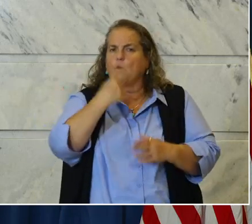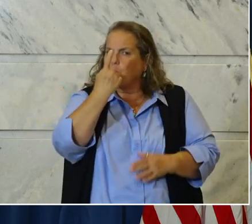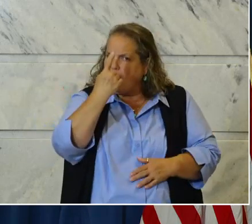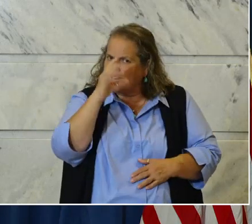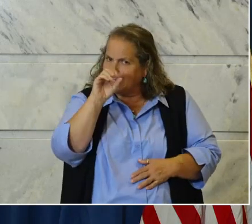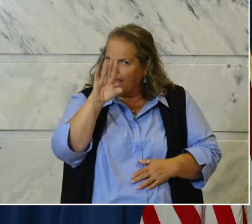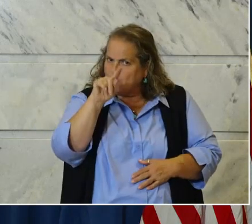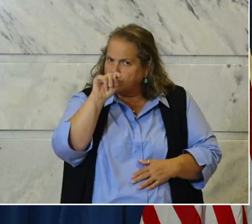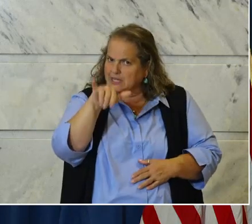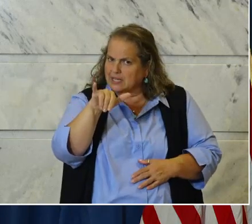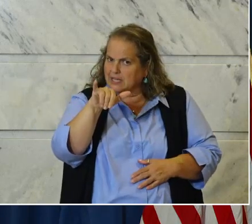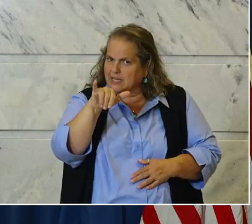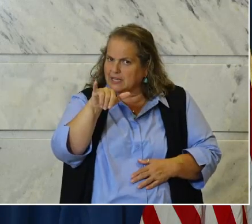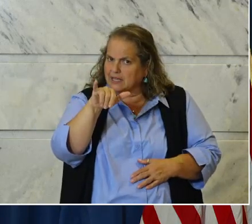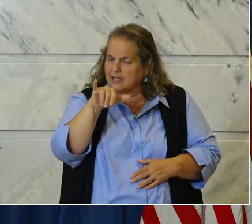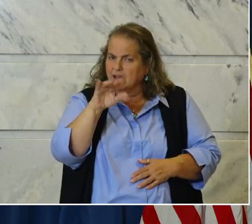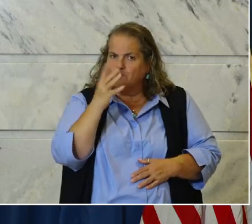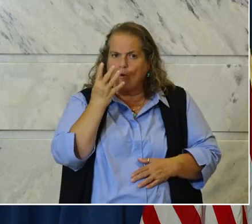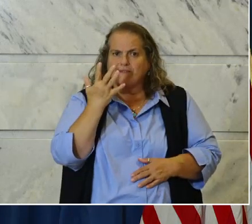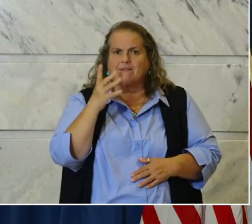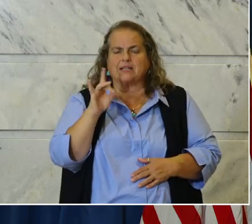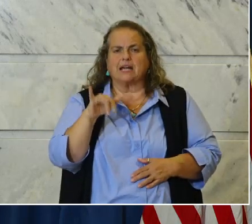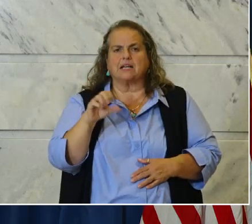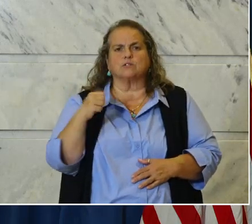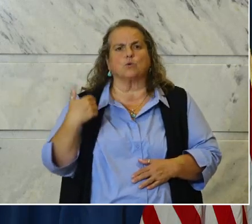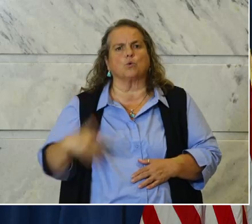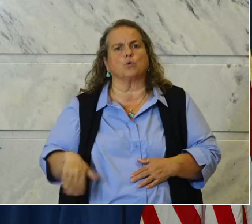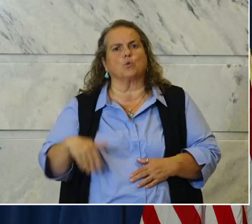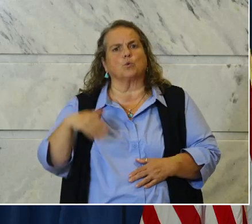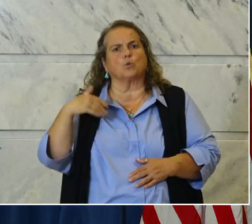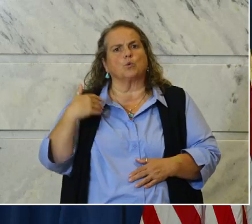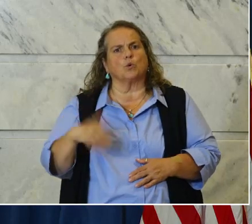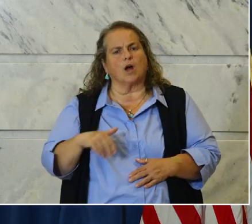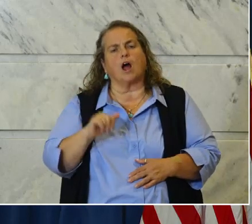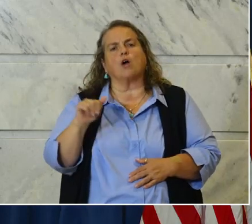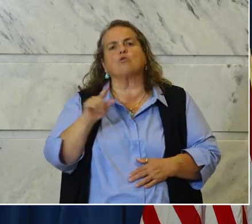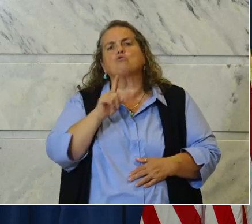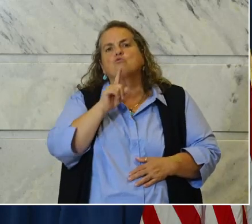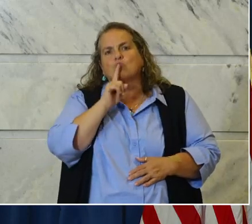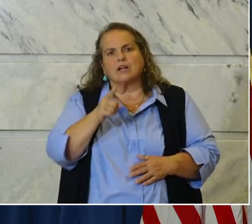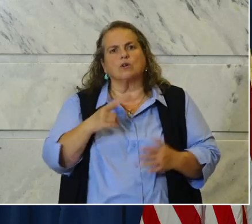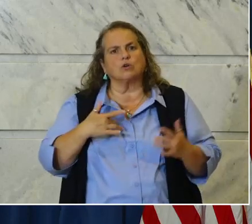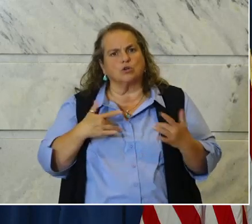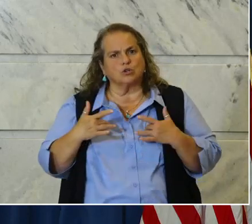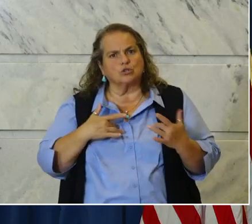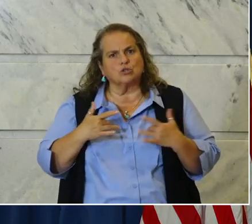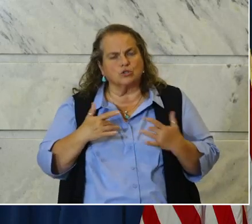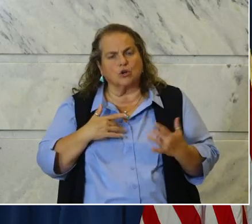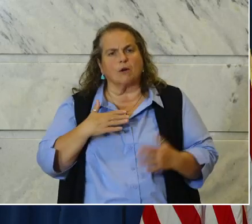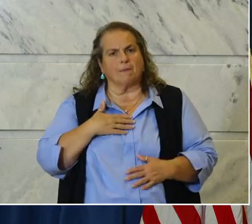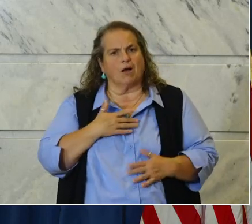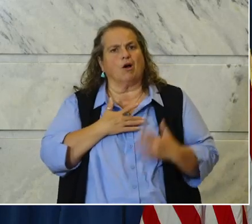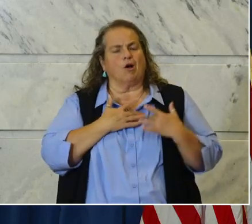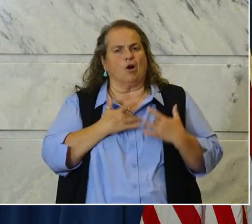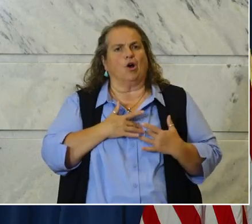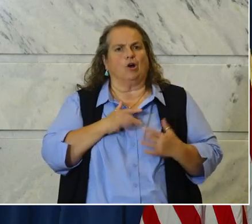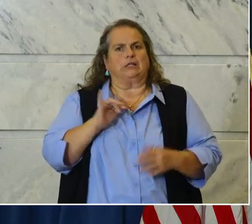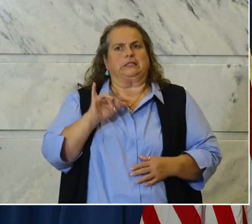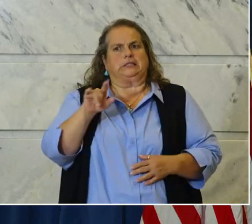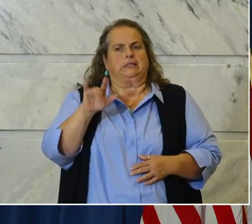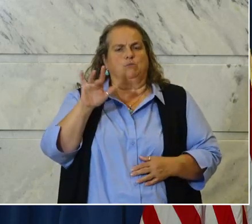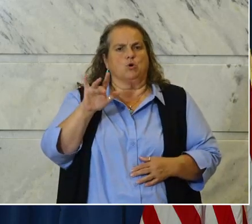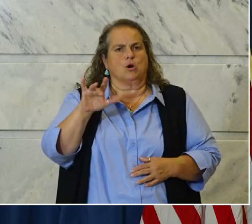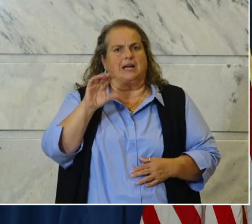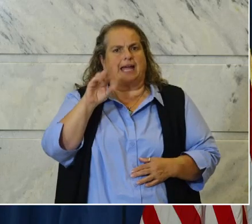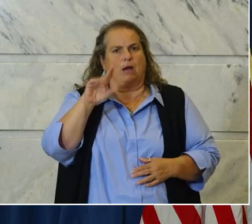over 4 or 5 days. I mean, it's a real concern, and my heart goes out to that county and what